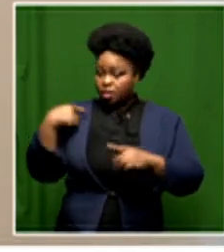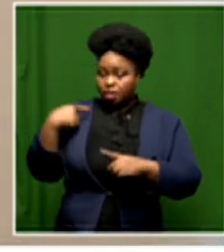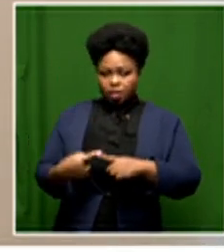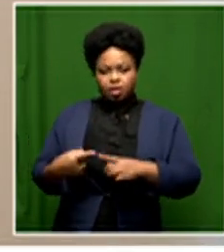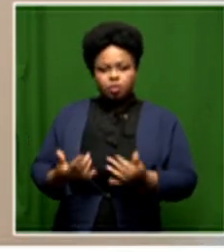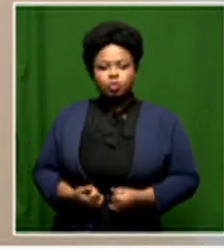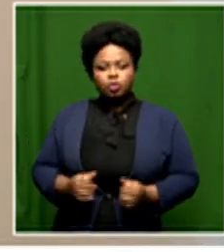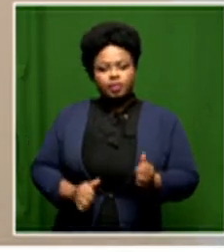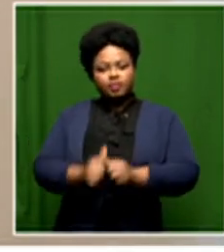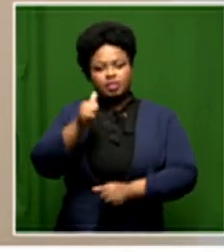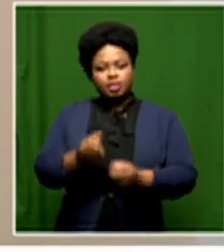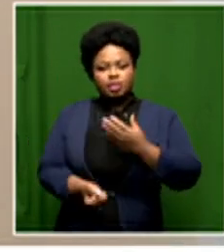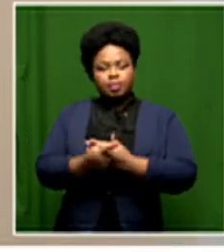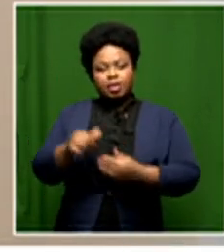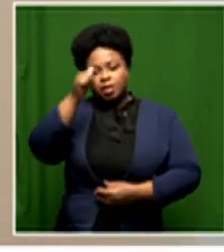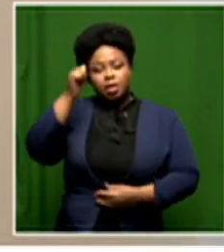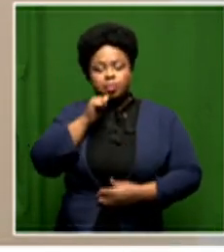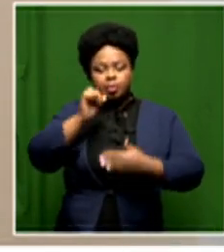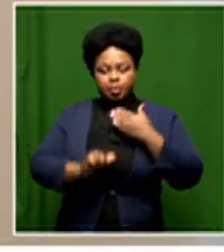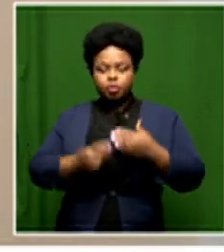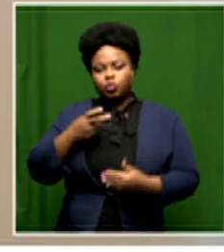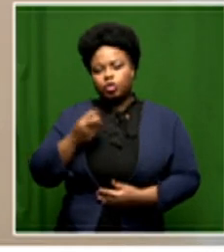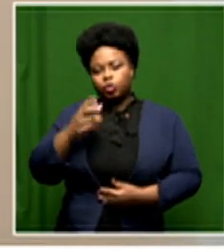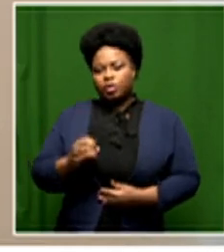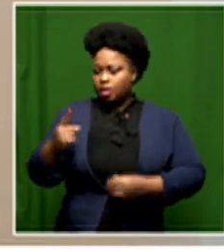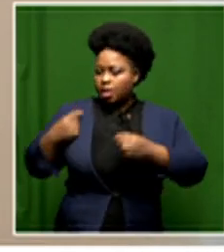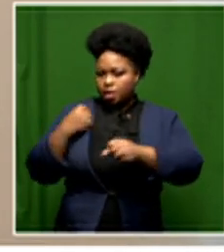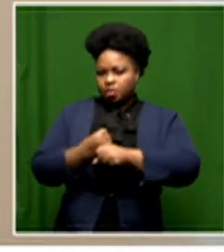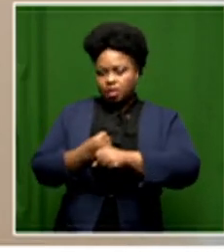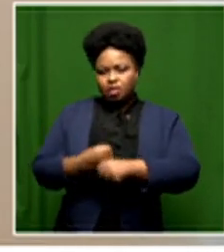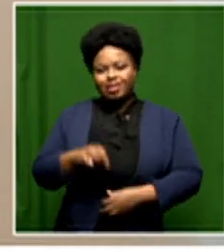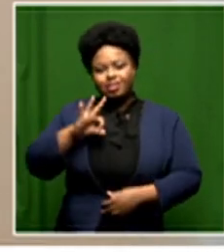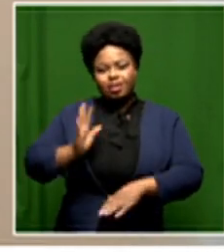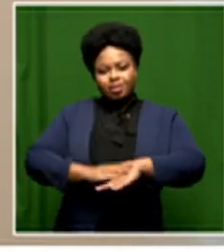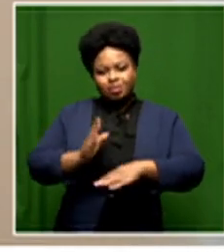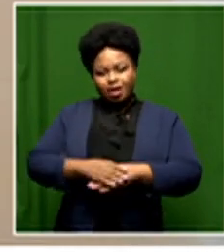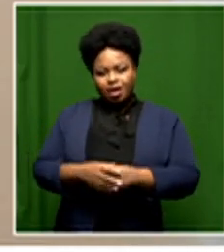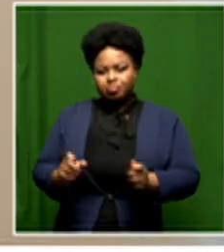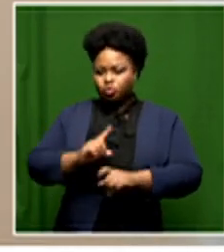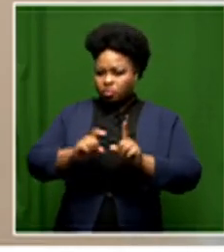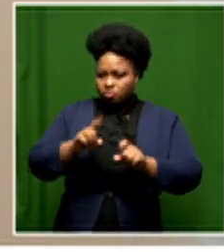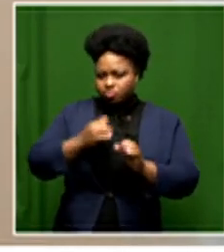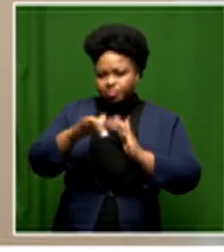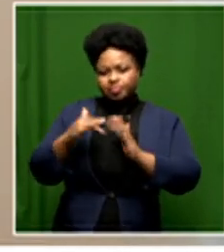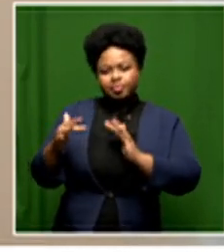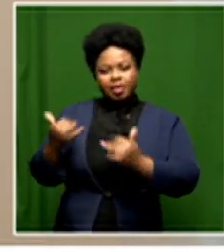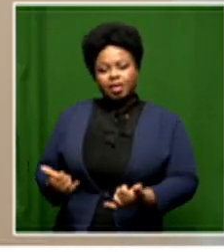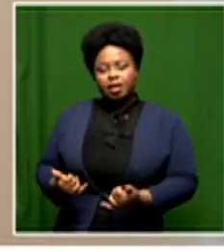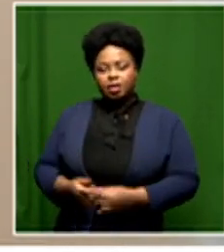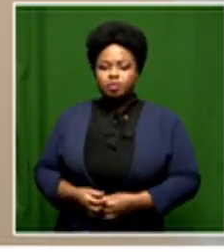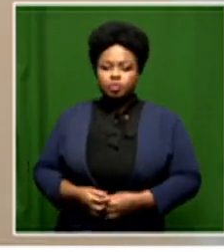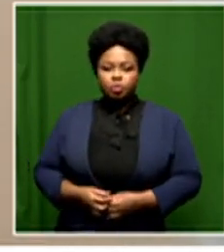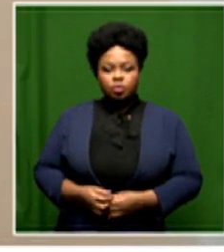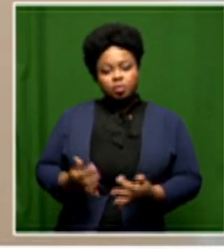survey took place in April 2020, and we've repeated it in 3 rounds. So that has given us a kind